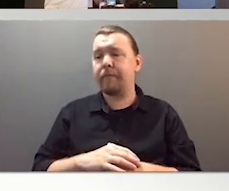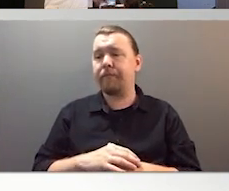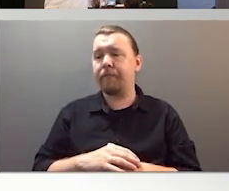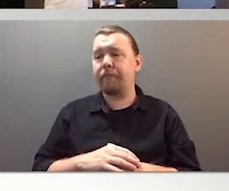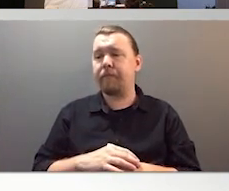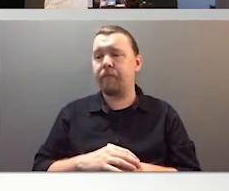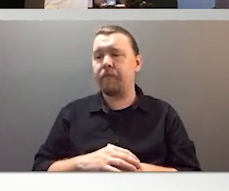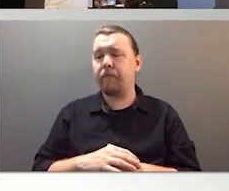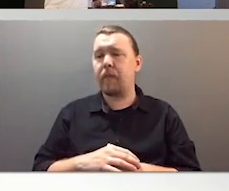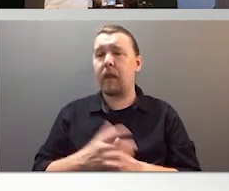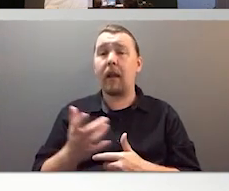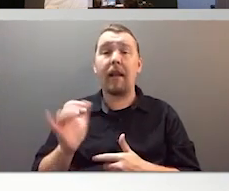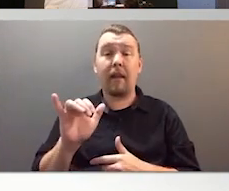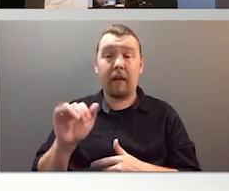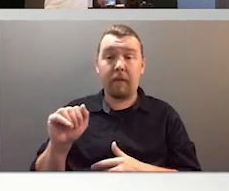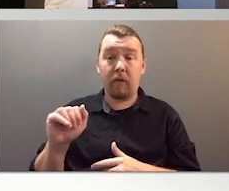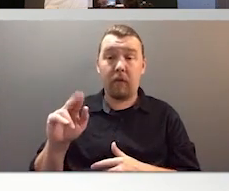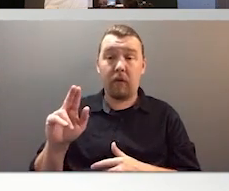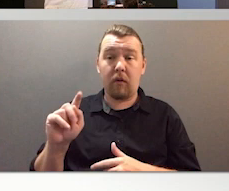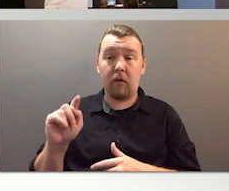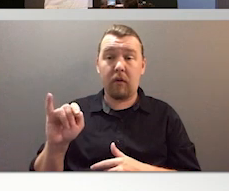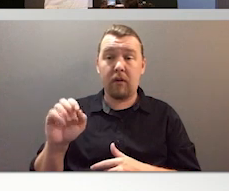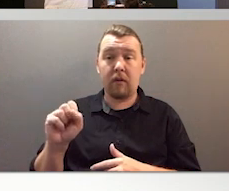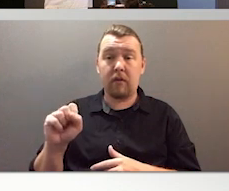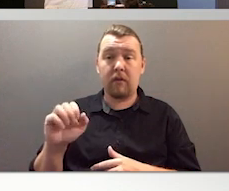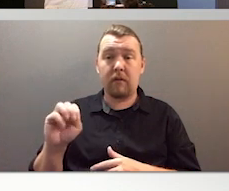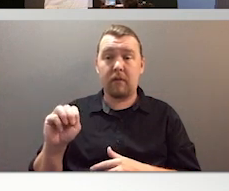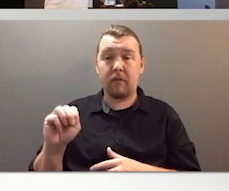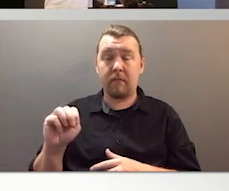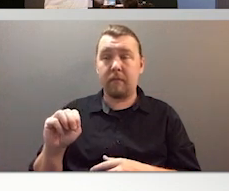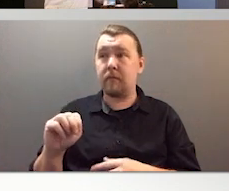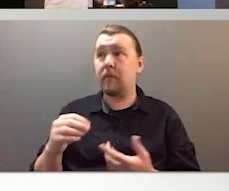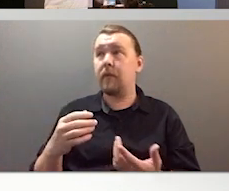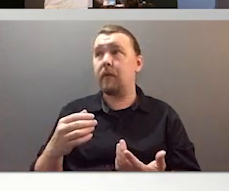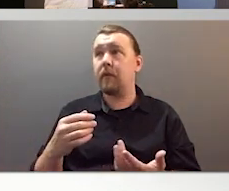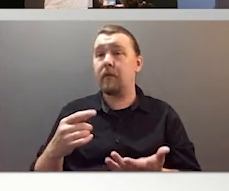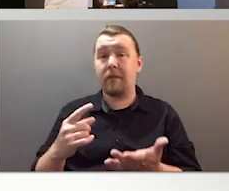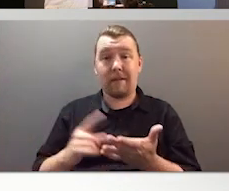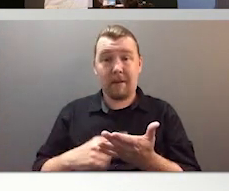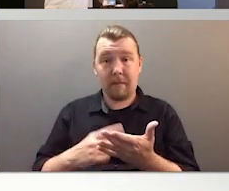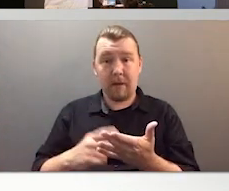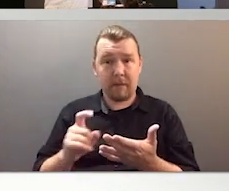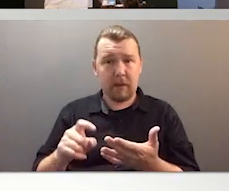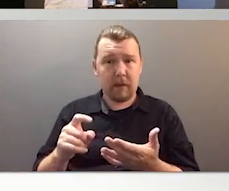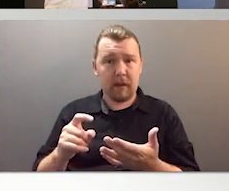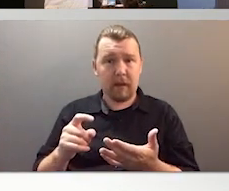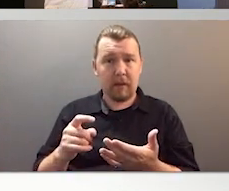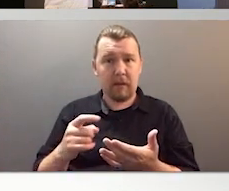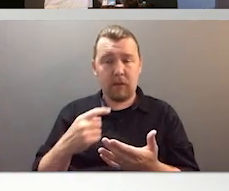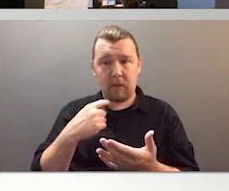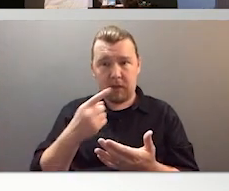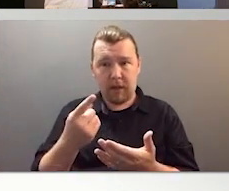and over and over and over again to see change. And so,